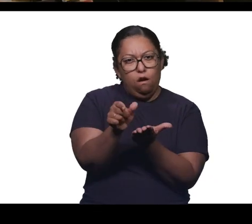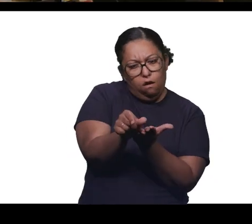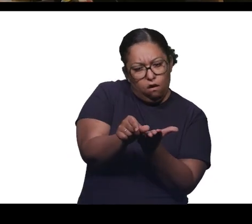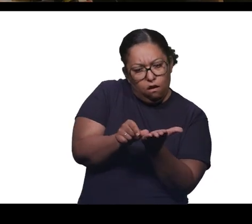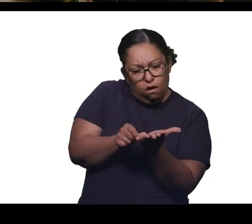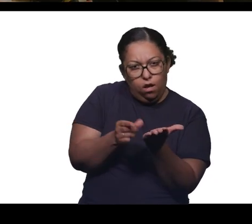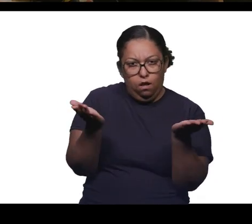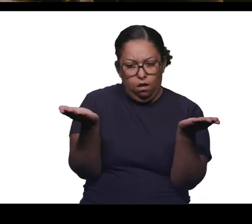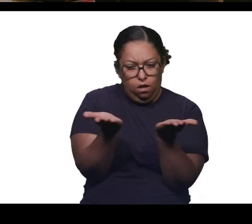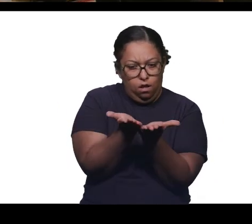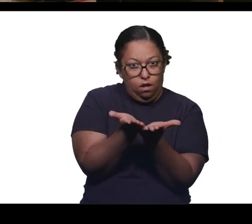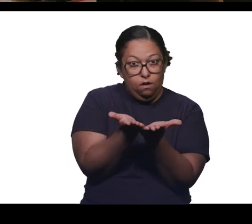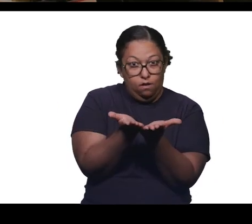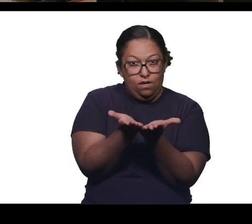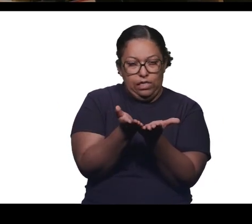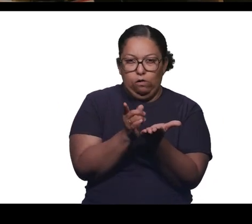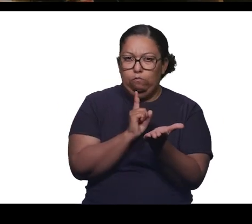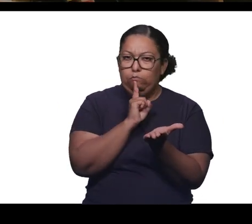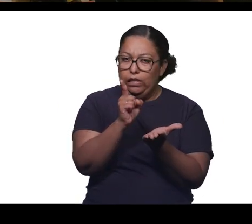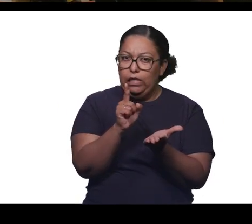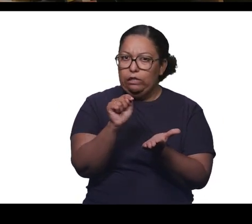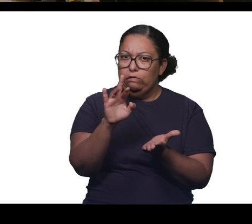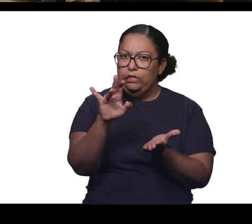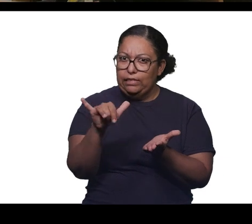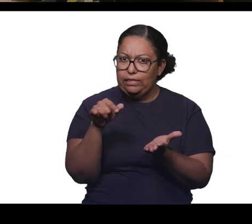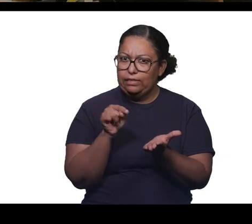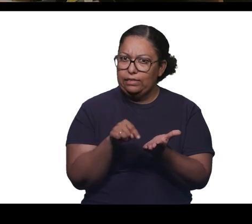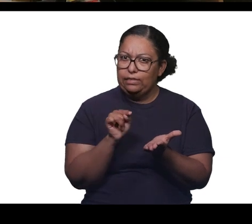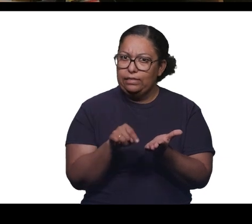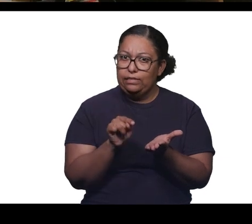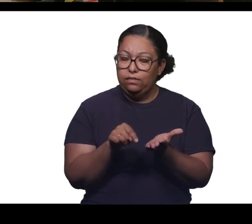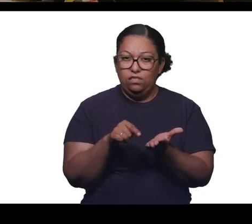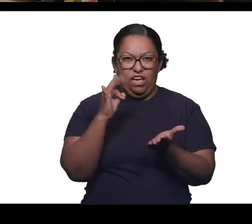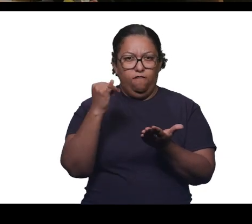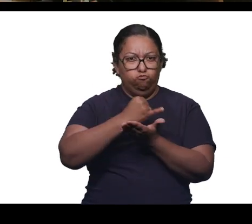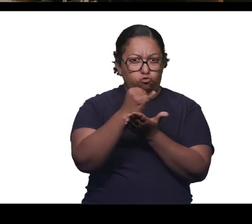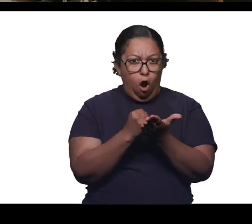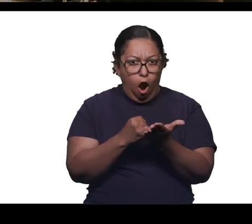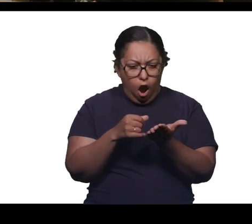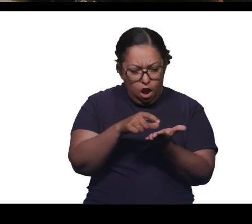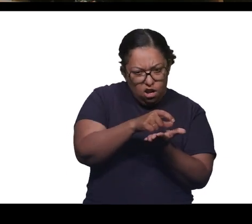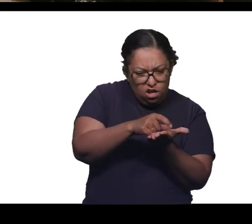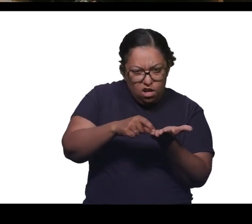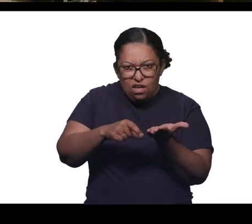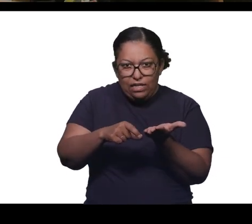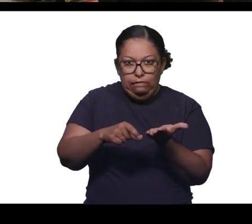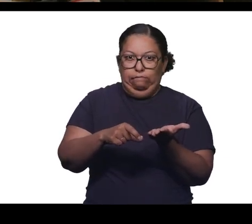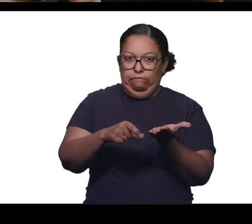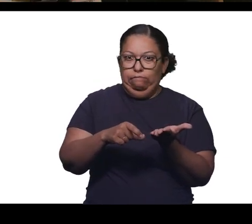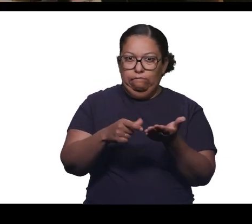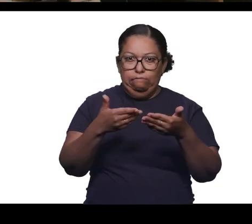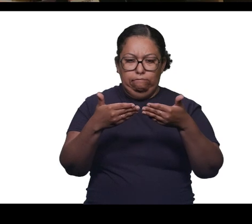is so super tricky. If illustrators put things right in the gutter, it might look a little